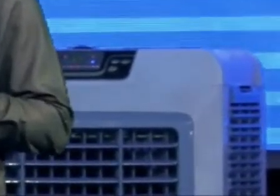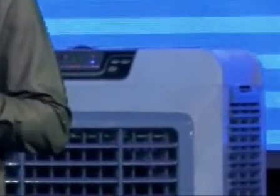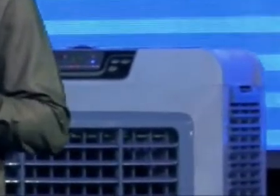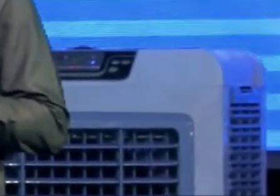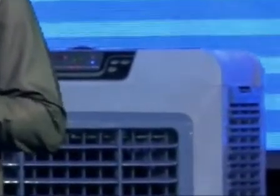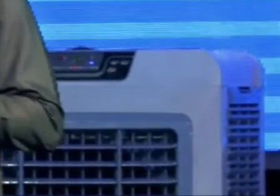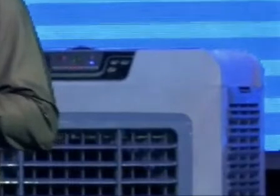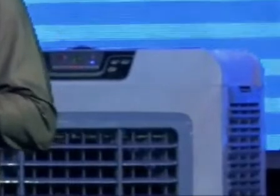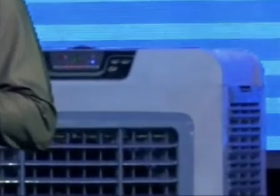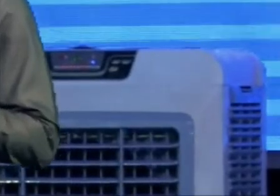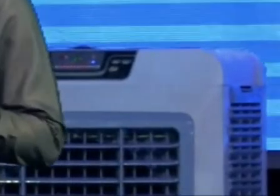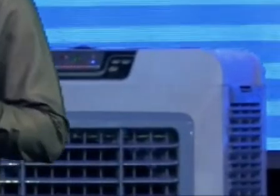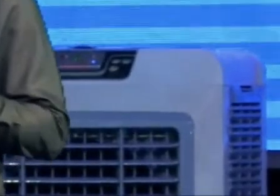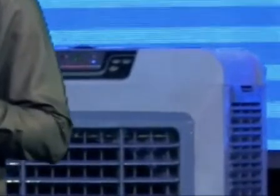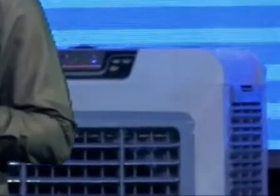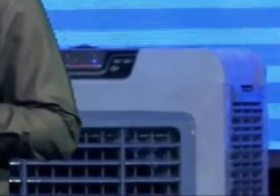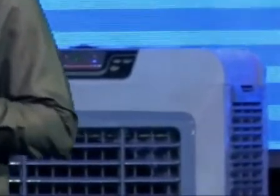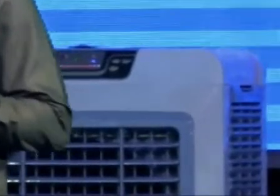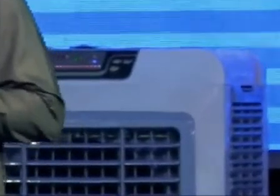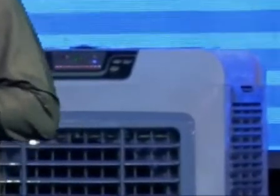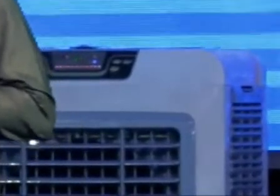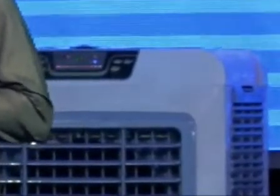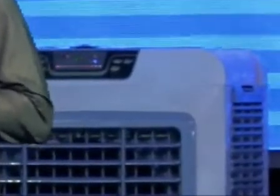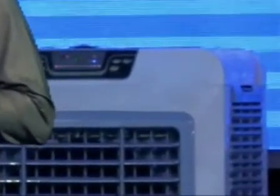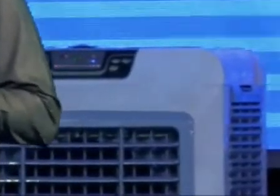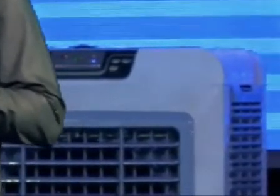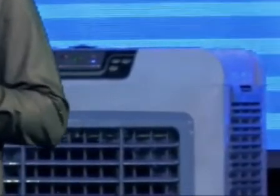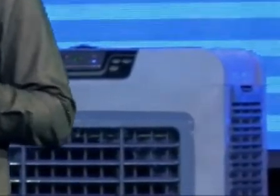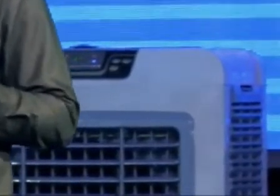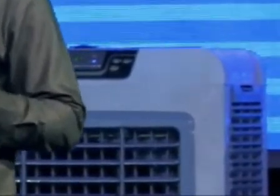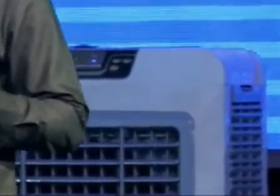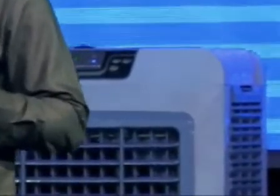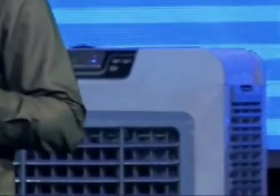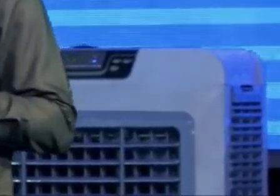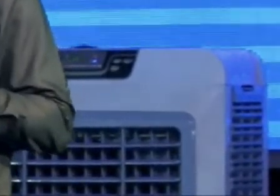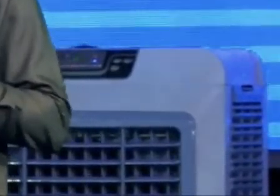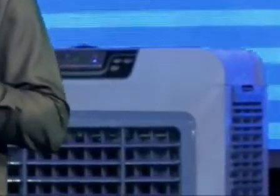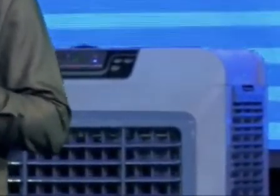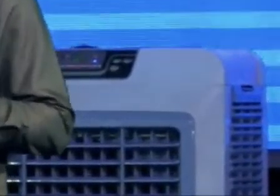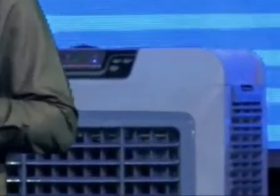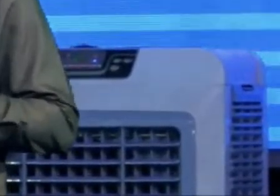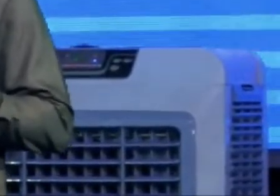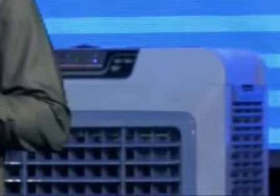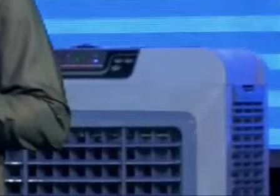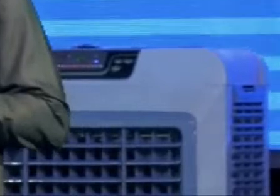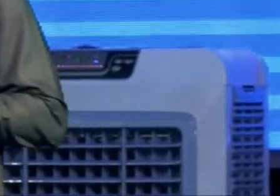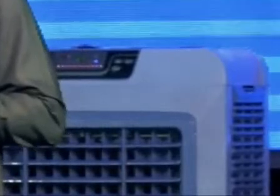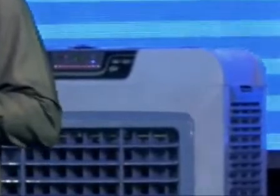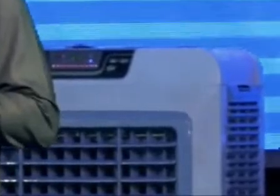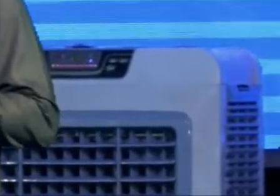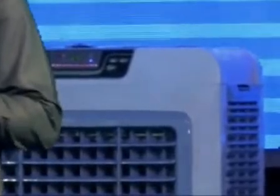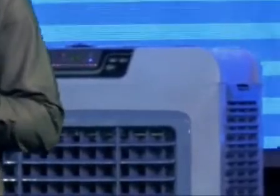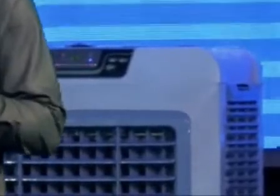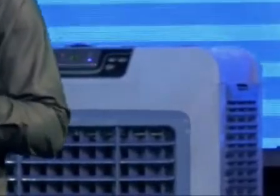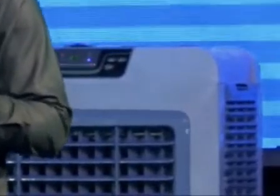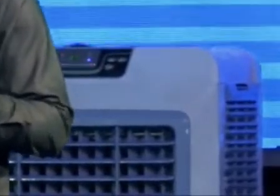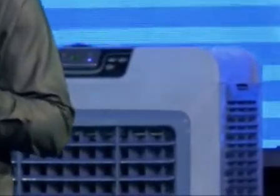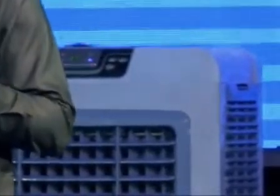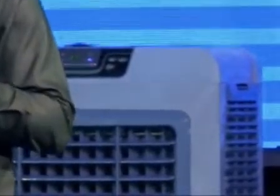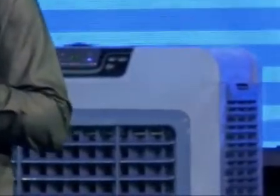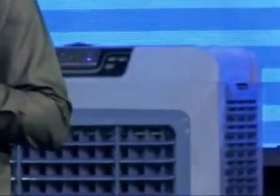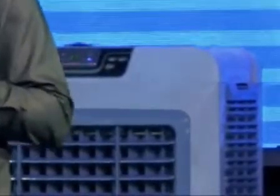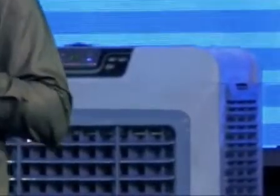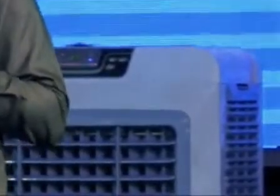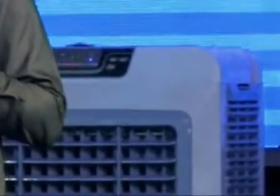Unfortunately, in Europe too, they do more than they pray. And so they also have problems. We also have problems. Because you need both